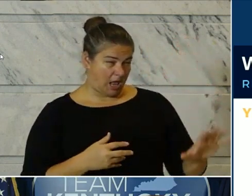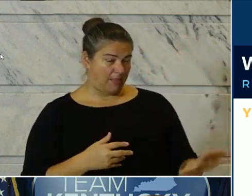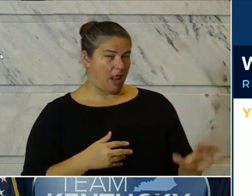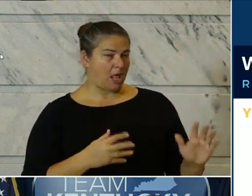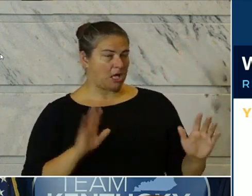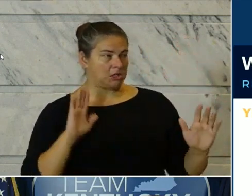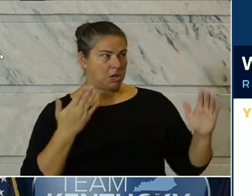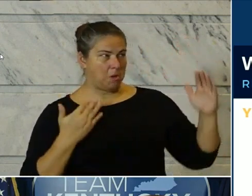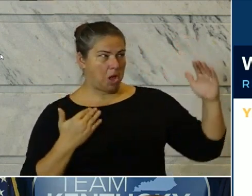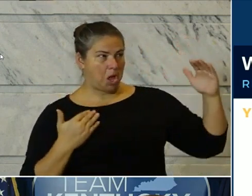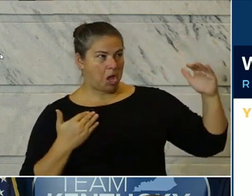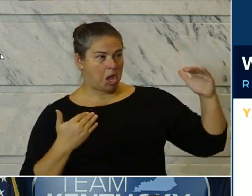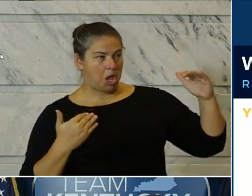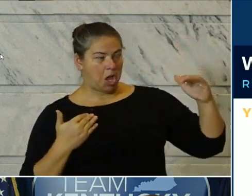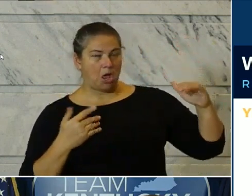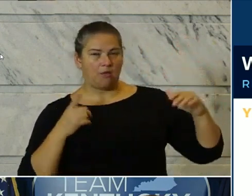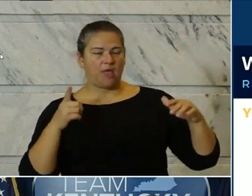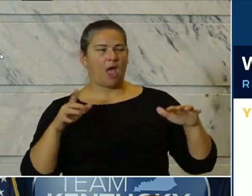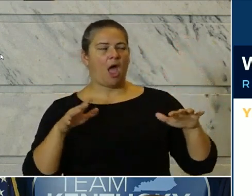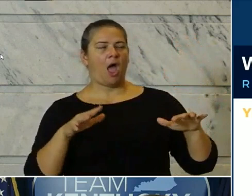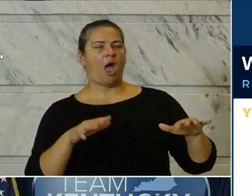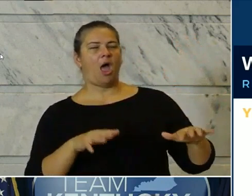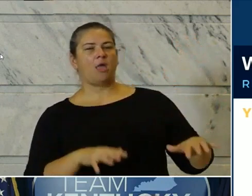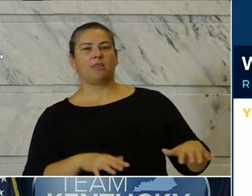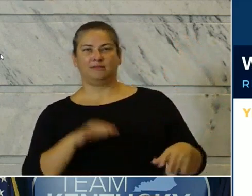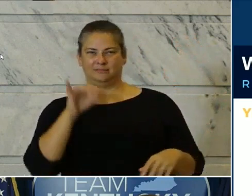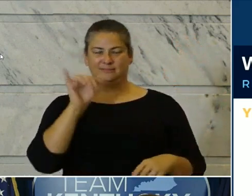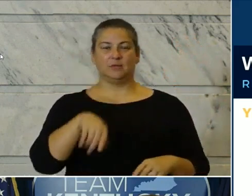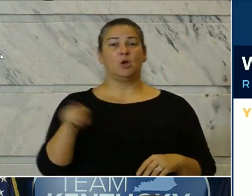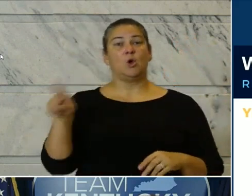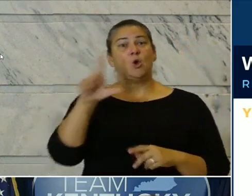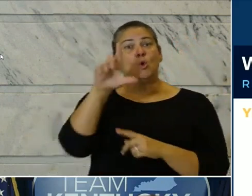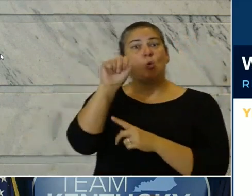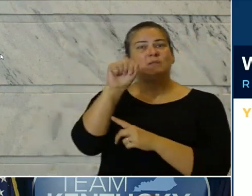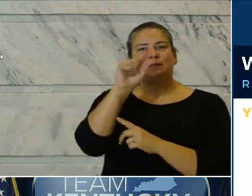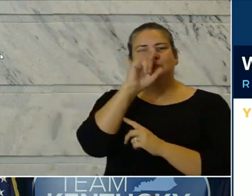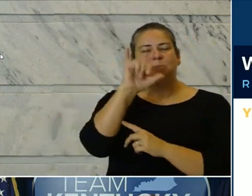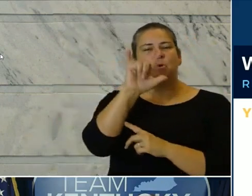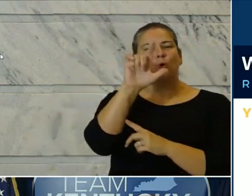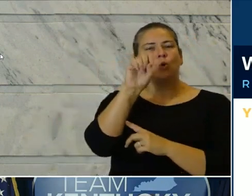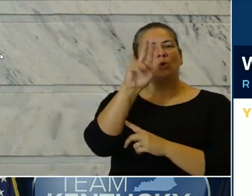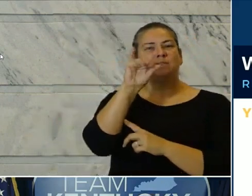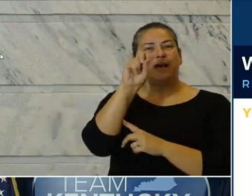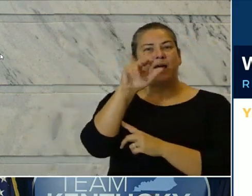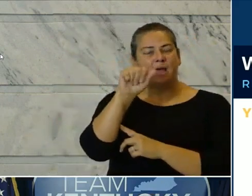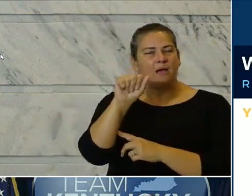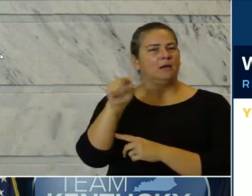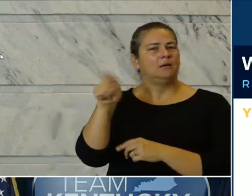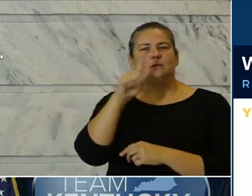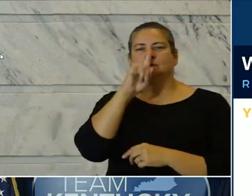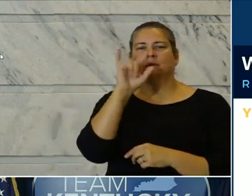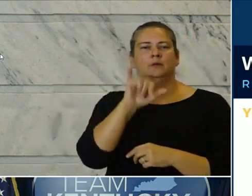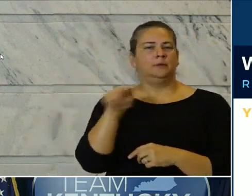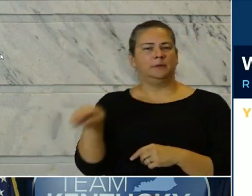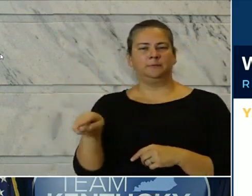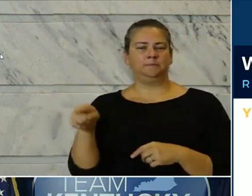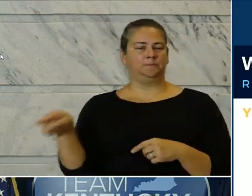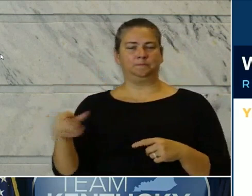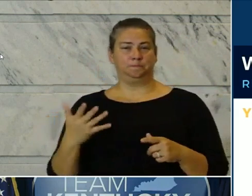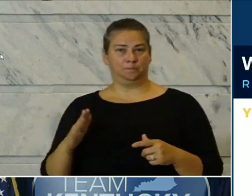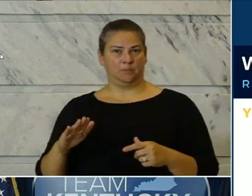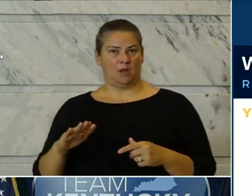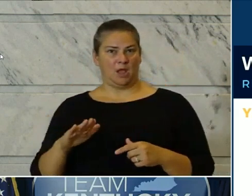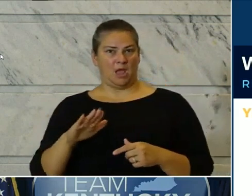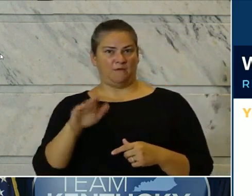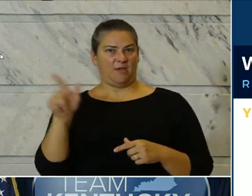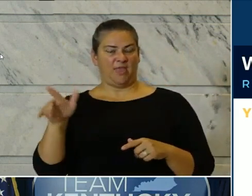occasions, including Louisiana, which was hit early and then was hit just as hard again, is if we let our guard down for 1 minute,